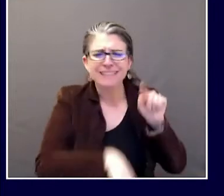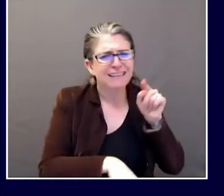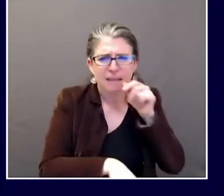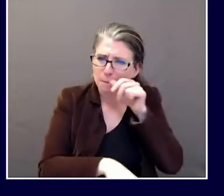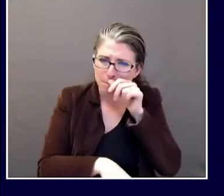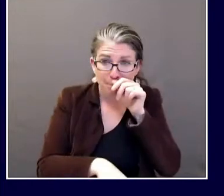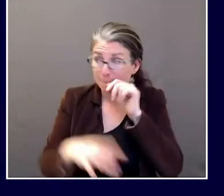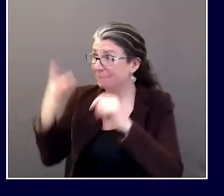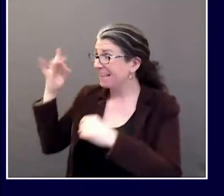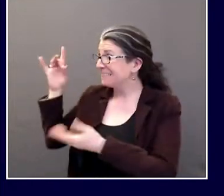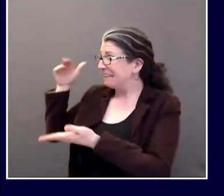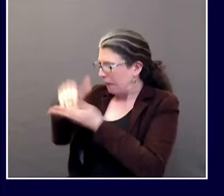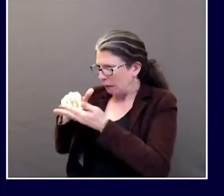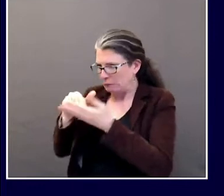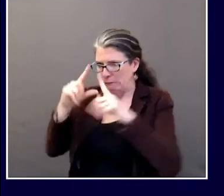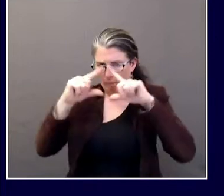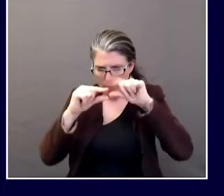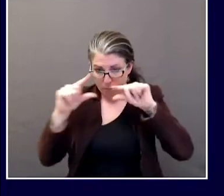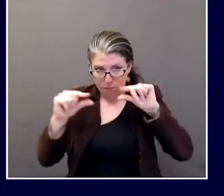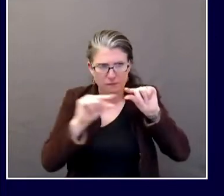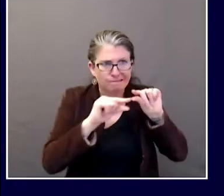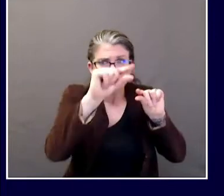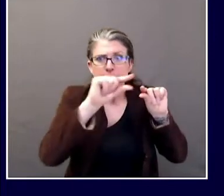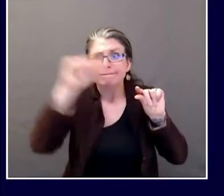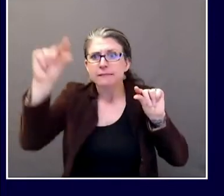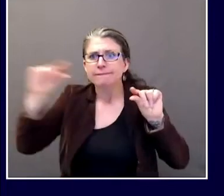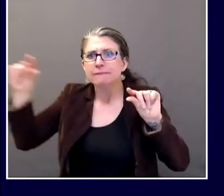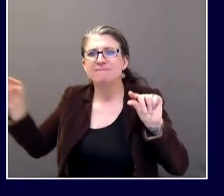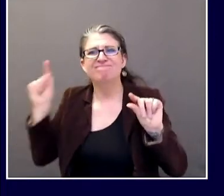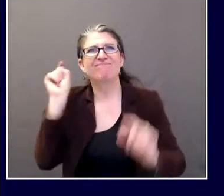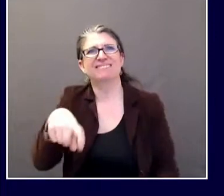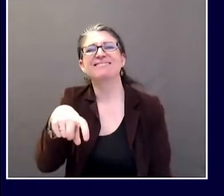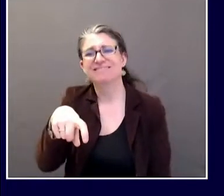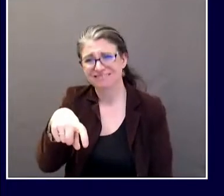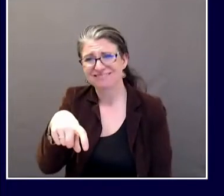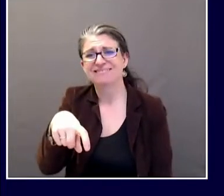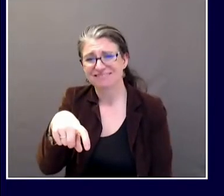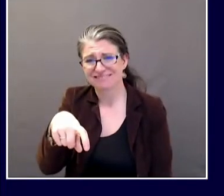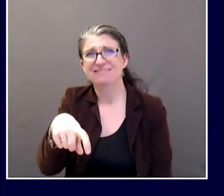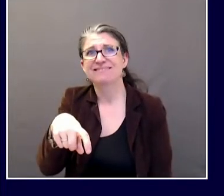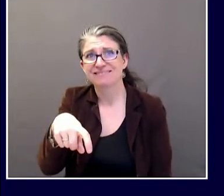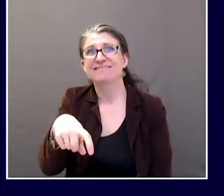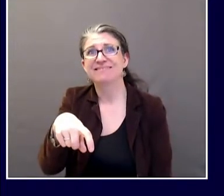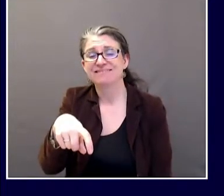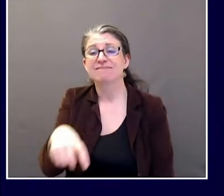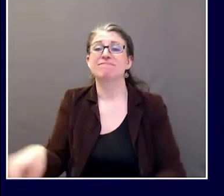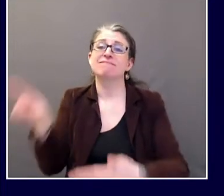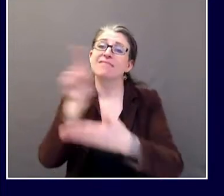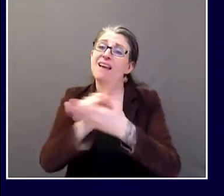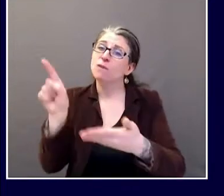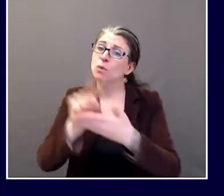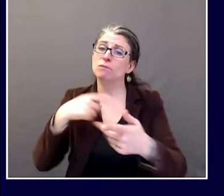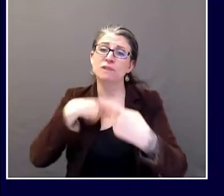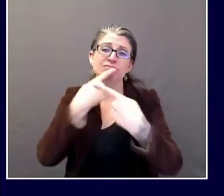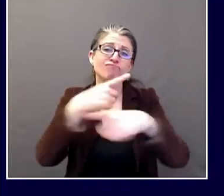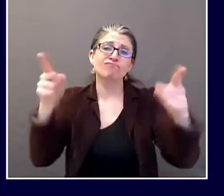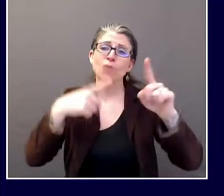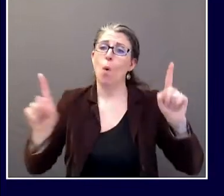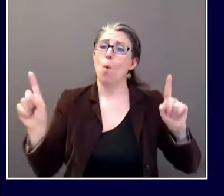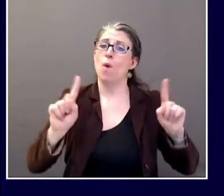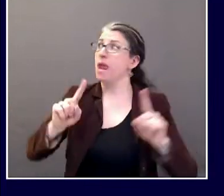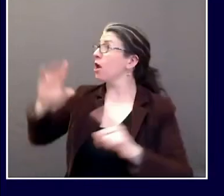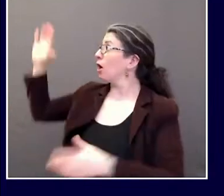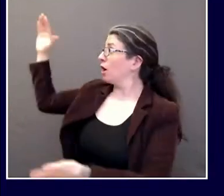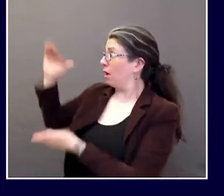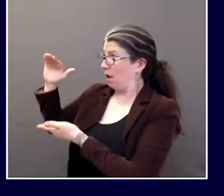about it. Every week we post exactly who is being allocated vaccine for the subsequent week. And if you take a look at that, you